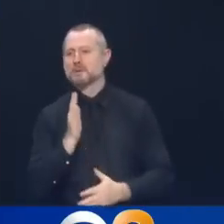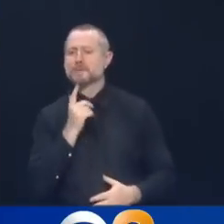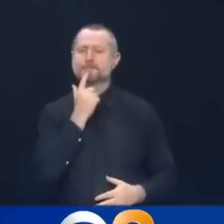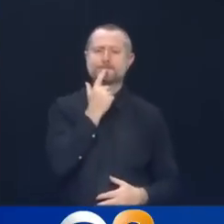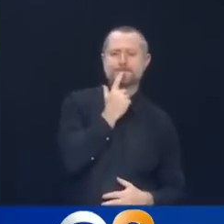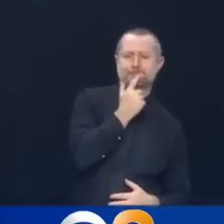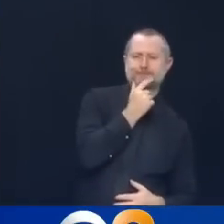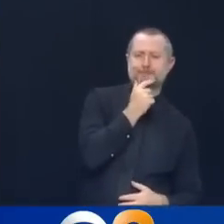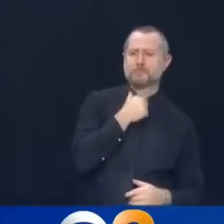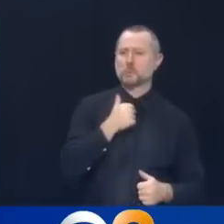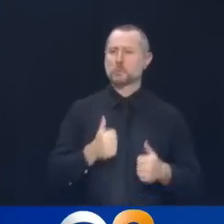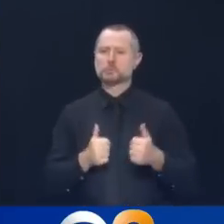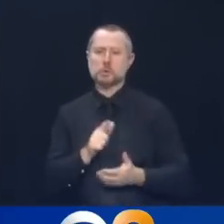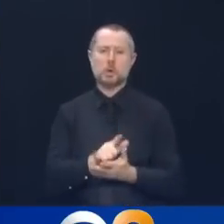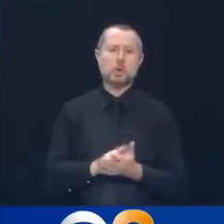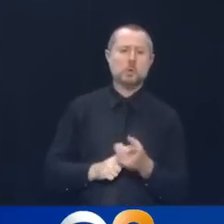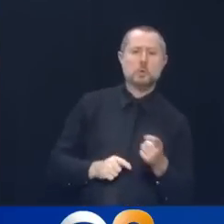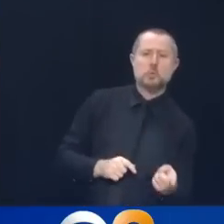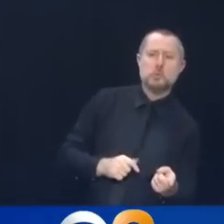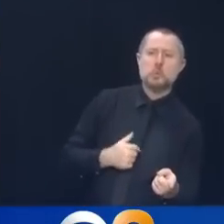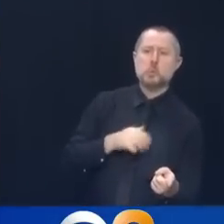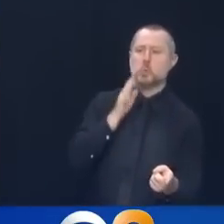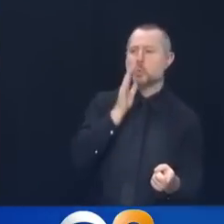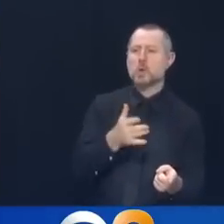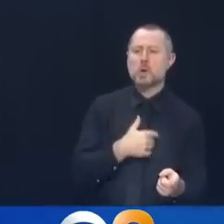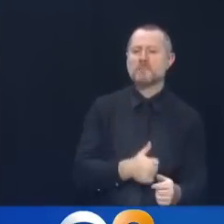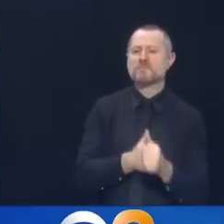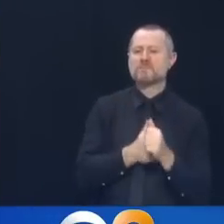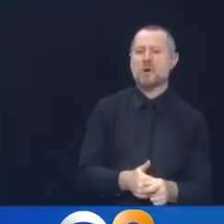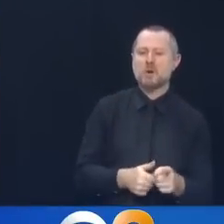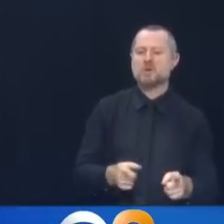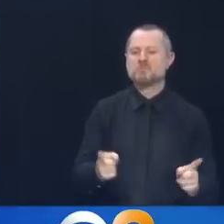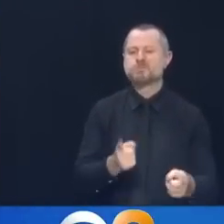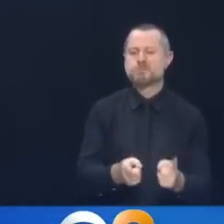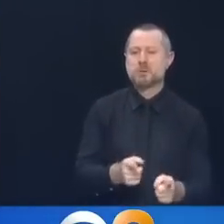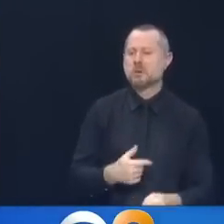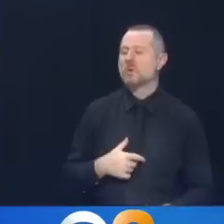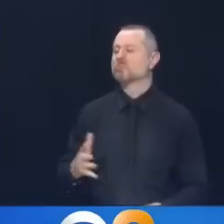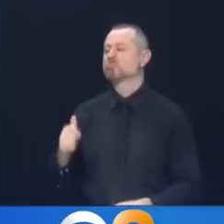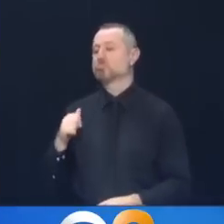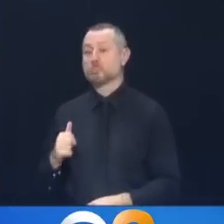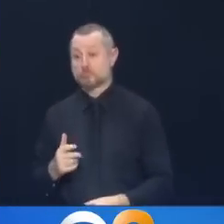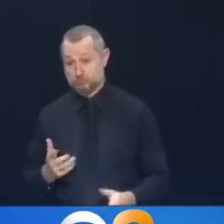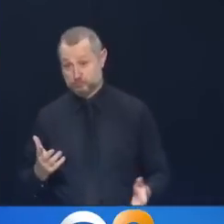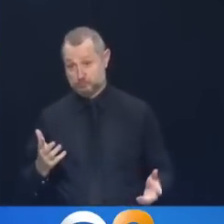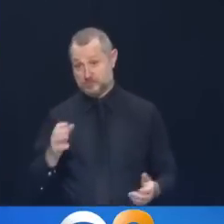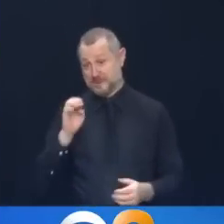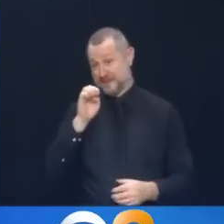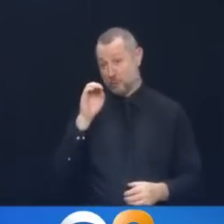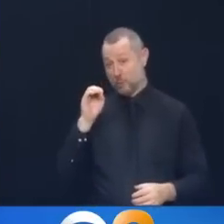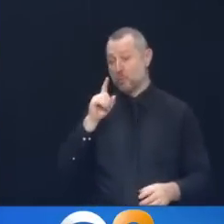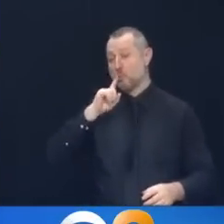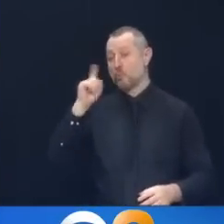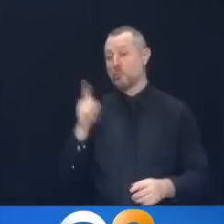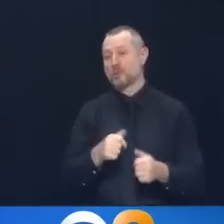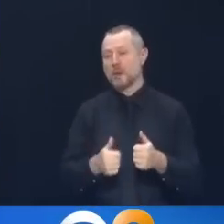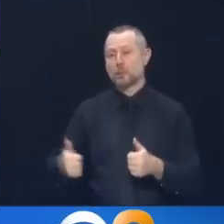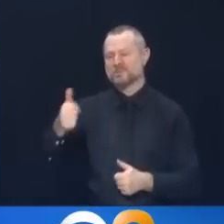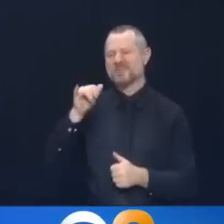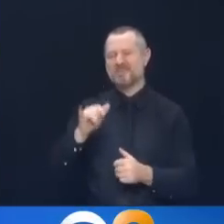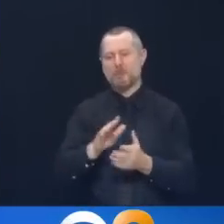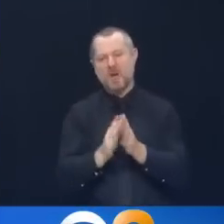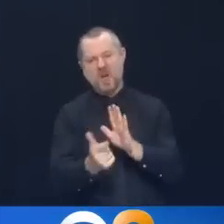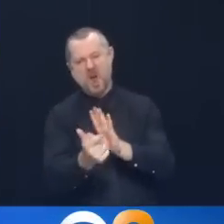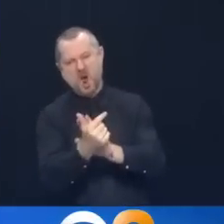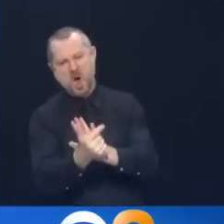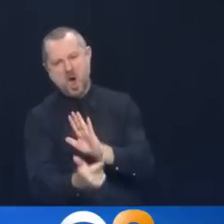what laws you will enforce. An EO is a law that has been litigated, right? Well,